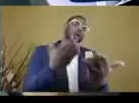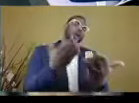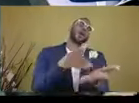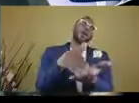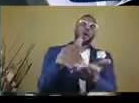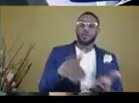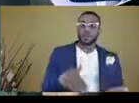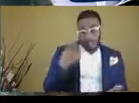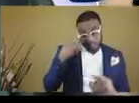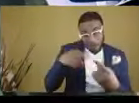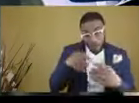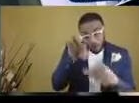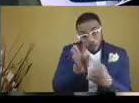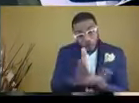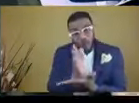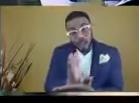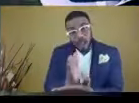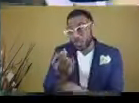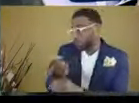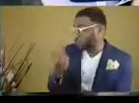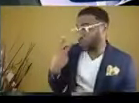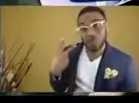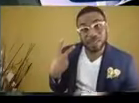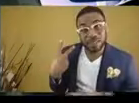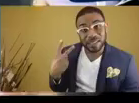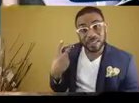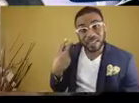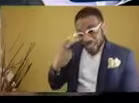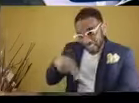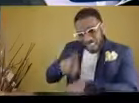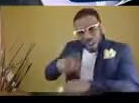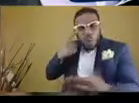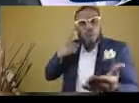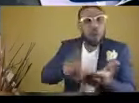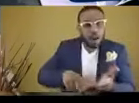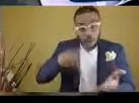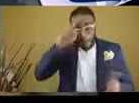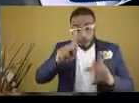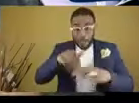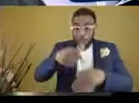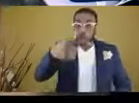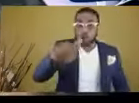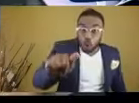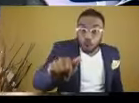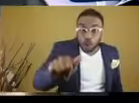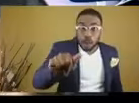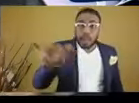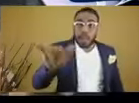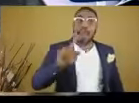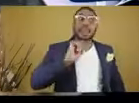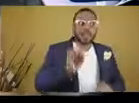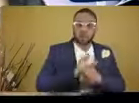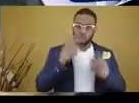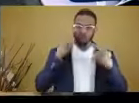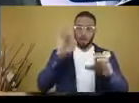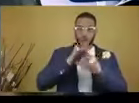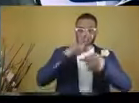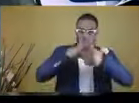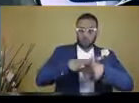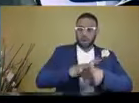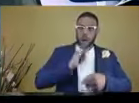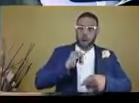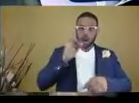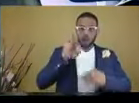that I think about voting rights that 2 years ago, the nation witnessed where Black folk in Georgia, like literally when we saw voter suppression, that our votes